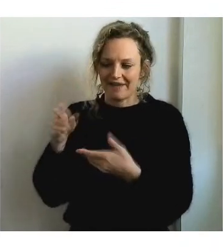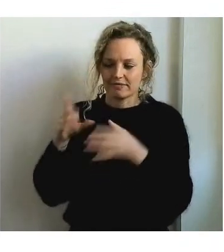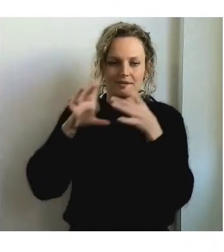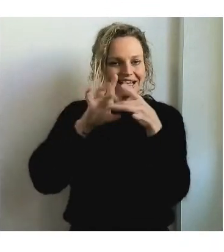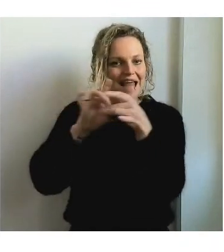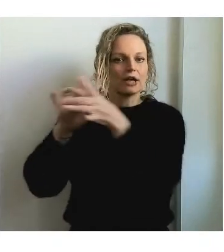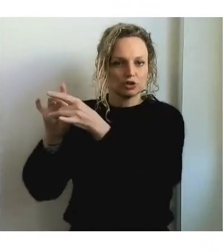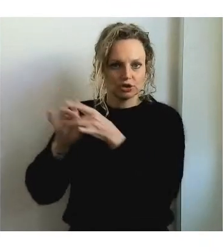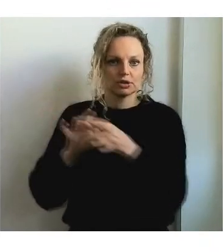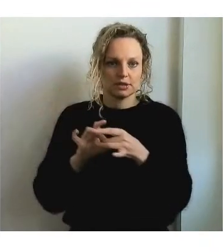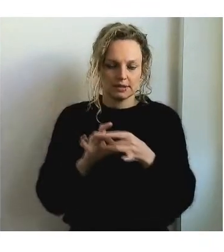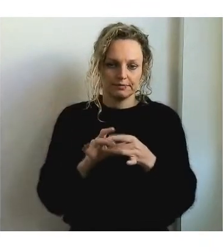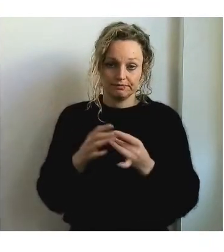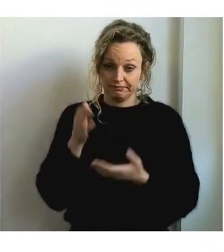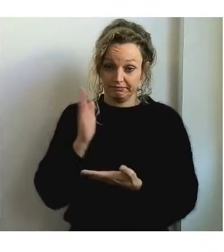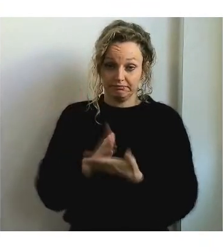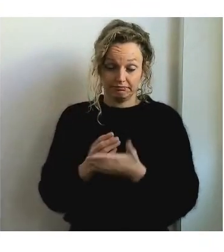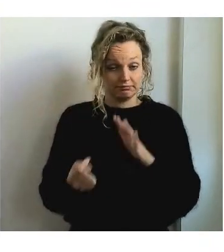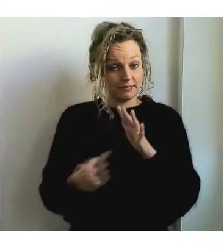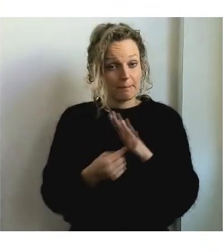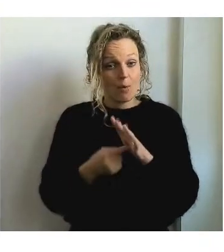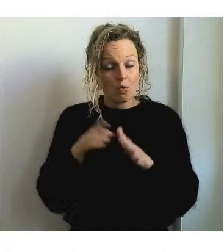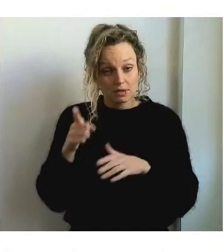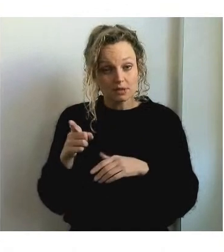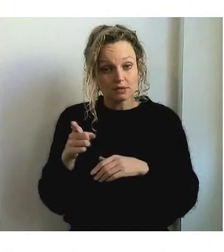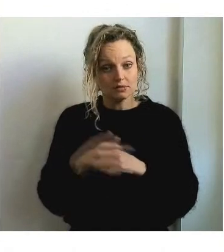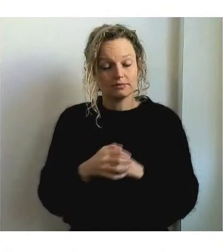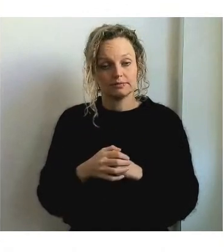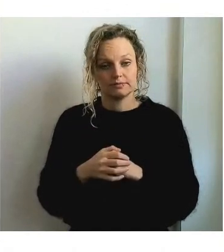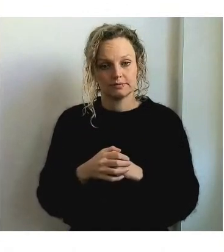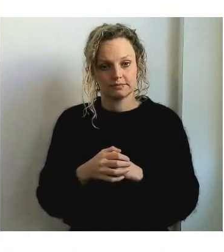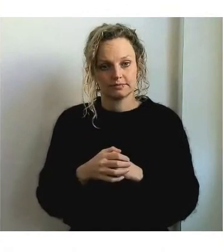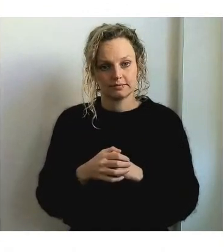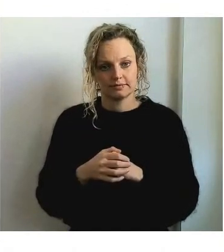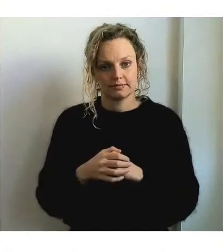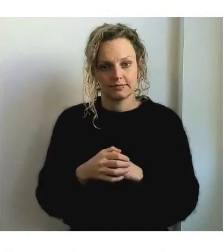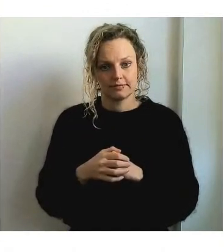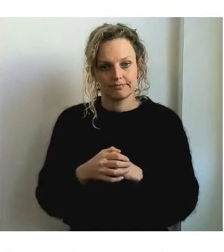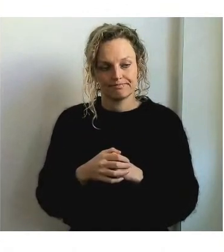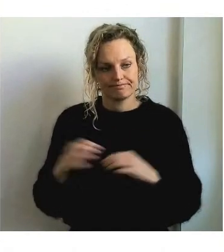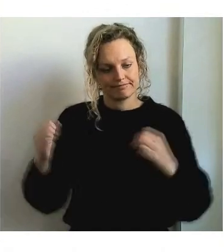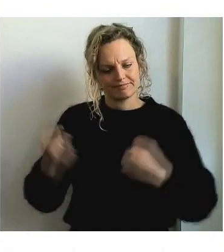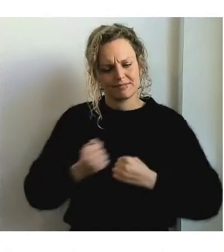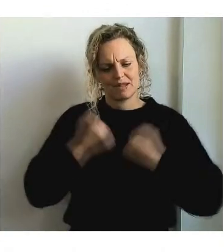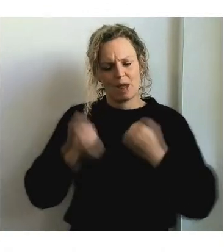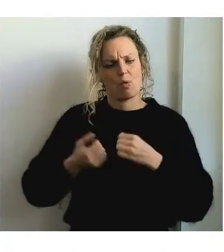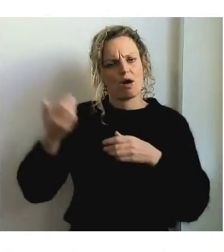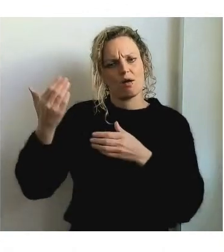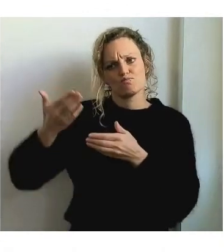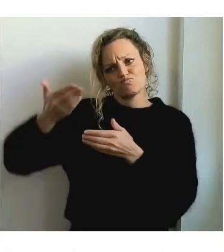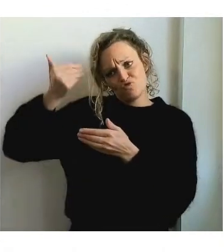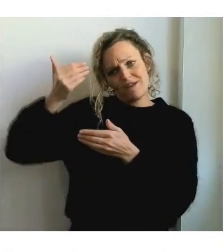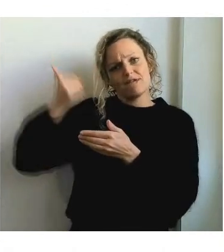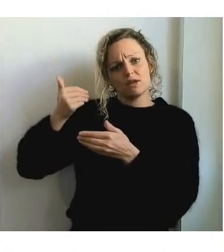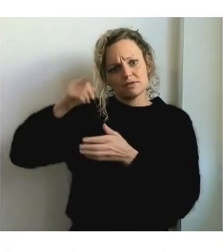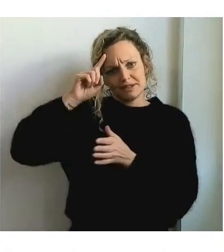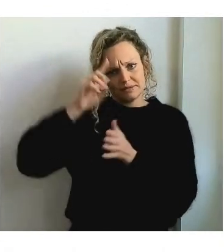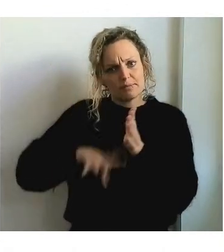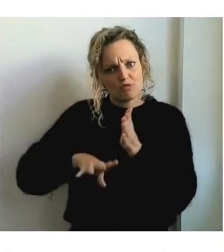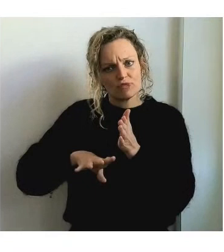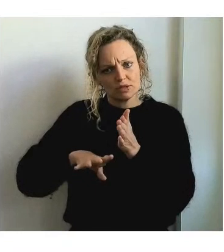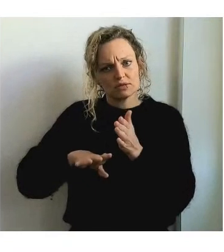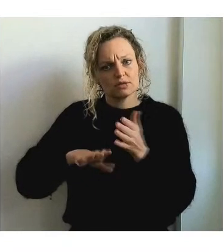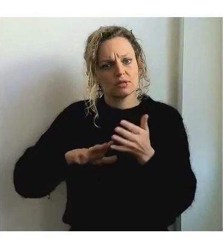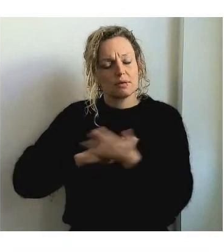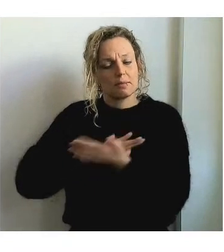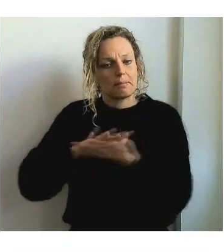because what we already knew from our past experience was that you need to work with